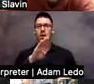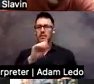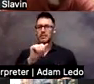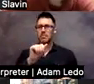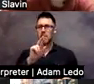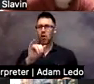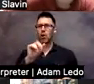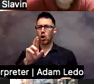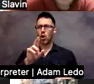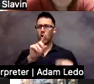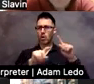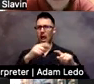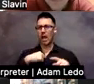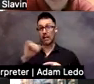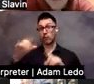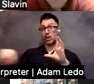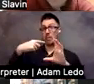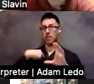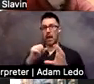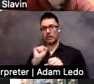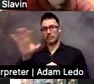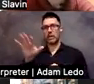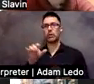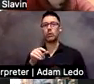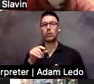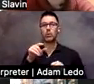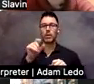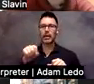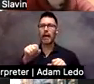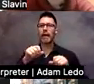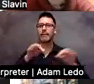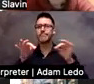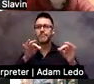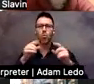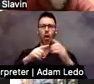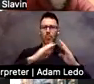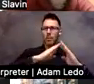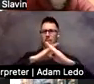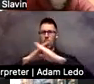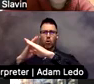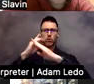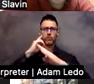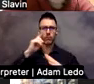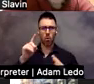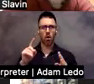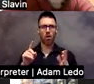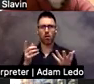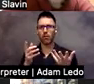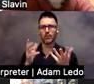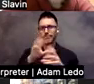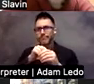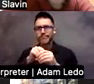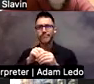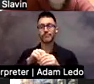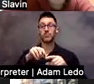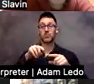understand the barriers to physical activity for children with CHARGE syndrome, if that would, if you would be so kind to do that.